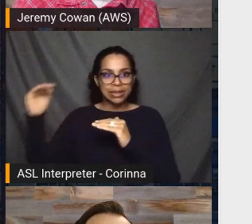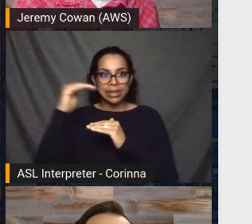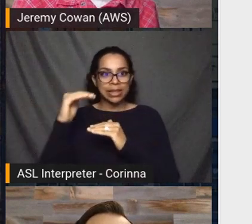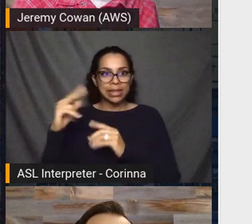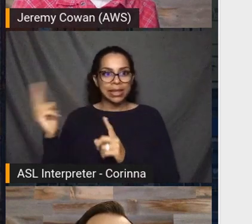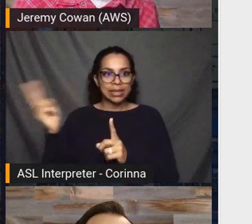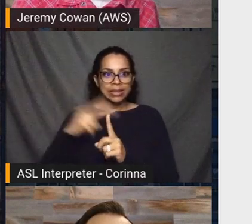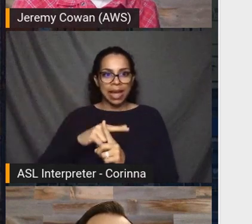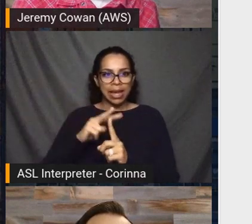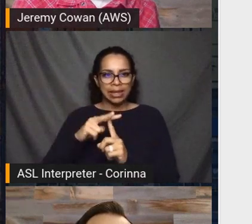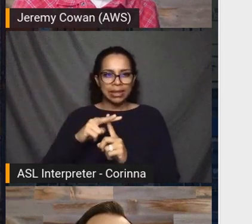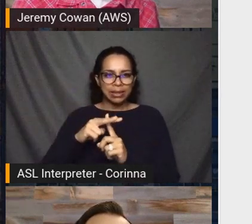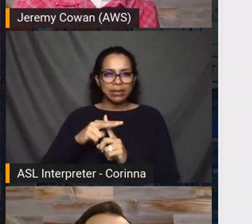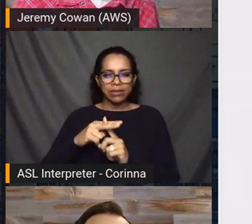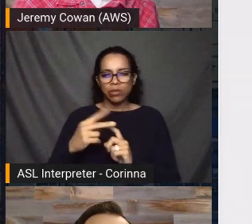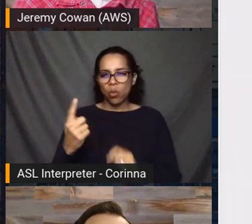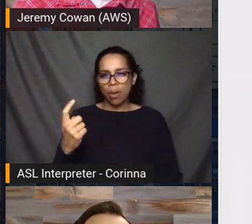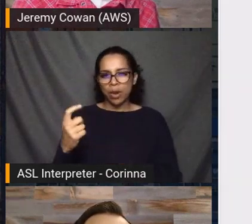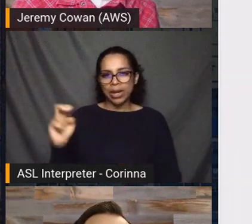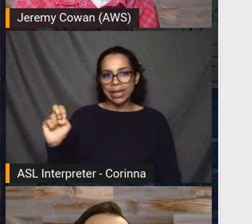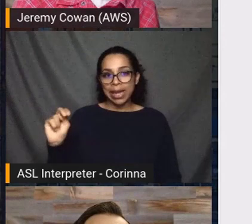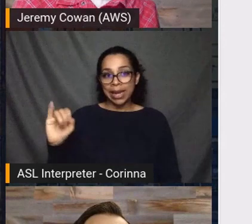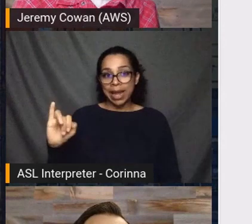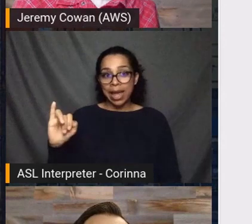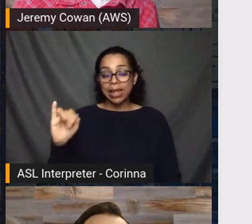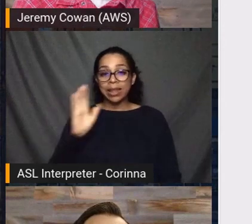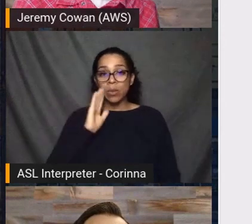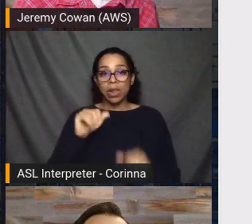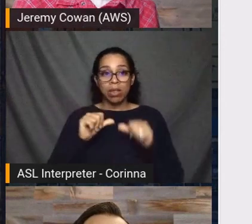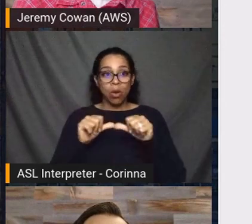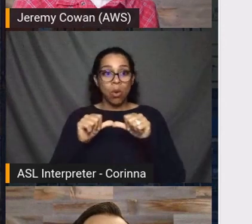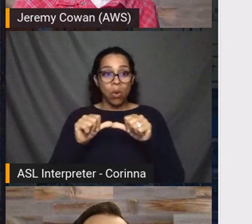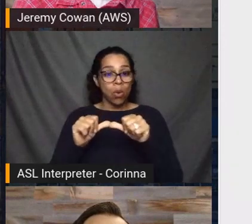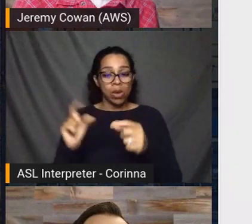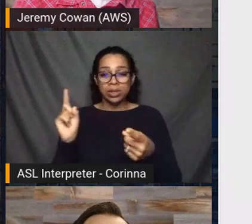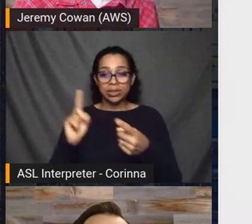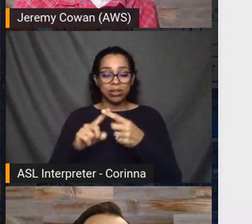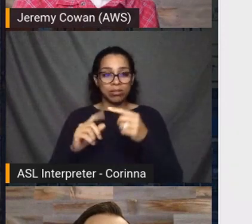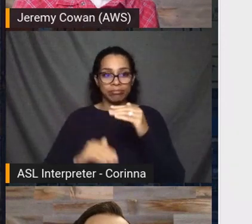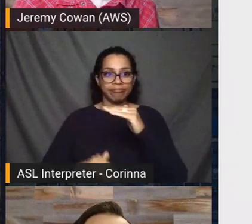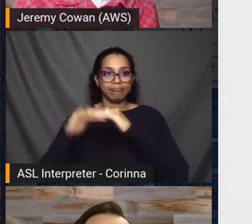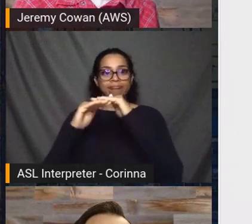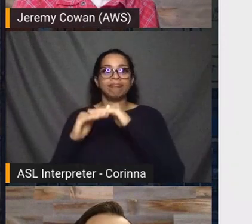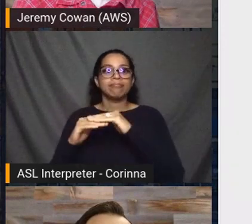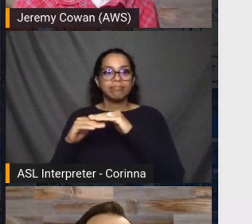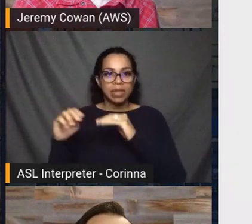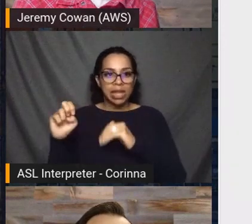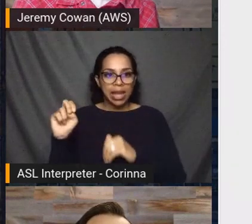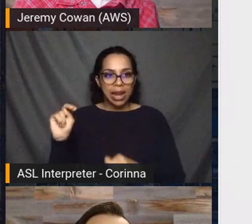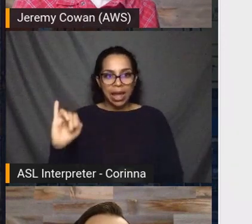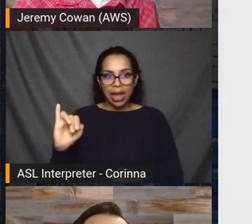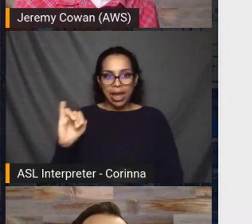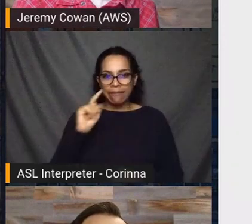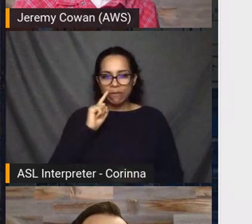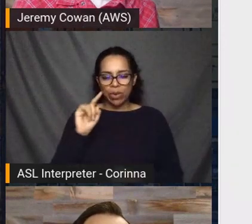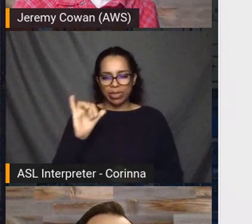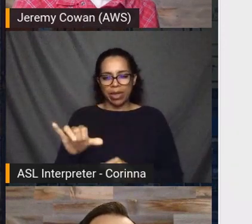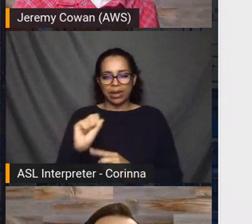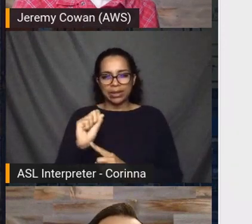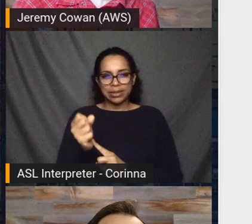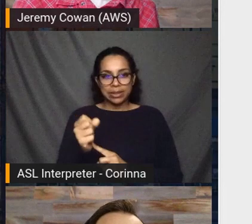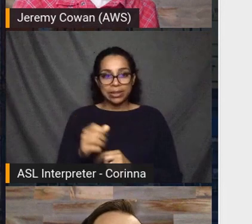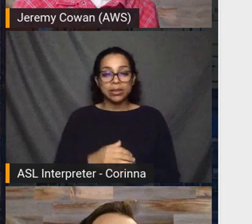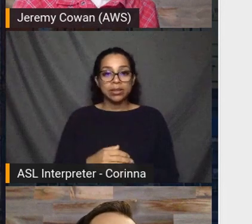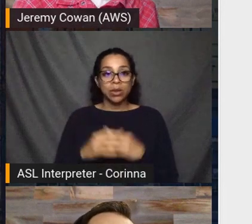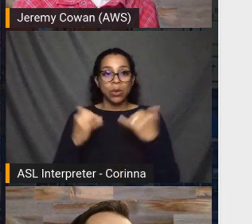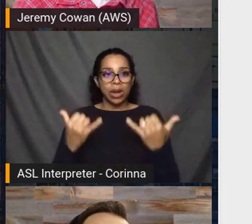more ENI, and that goes up till we reach the limit of an ENI on an instance. So you can now